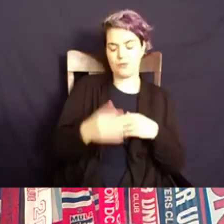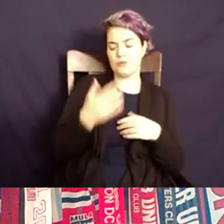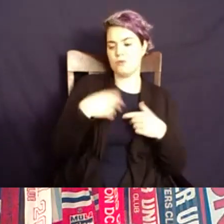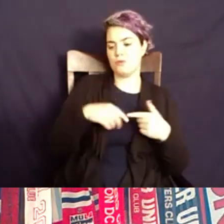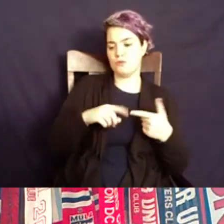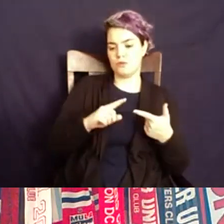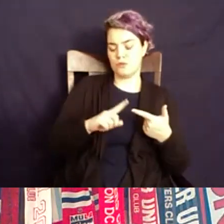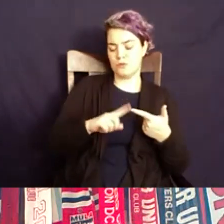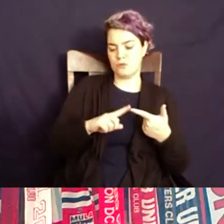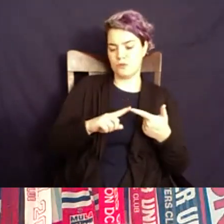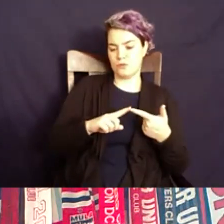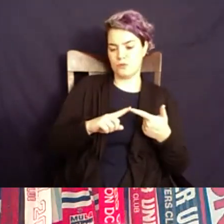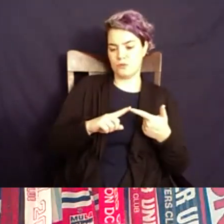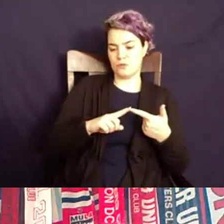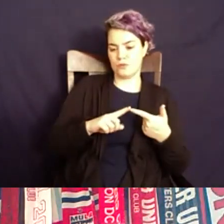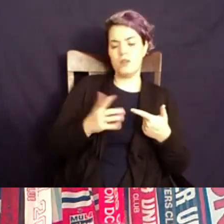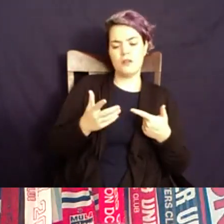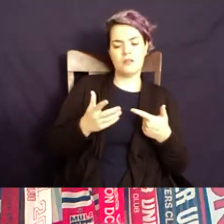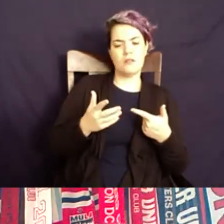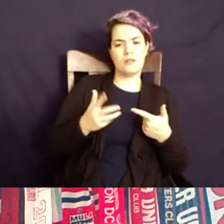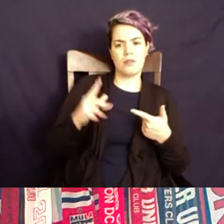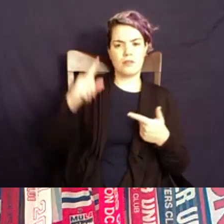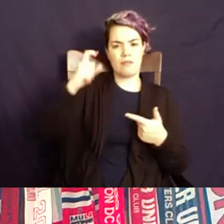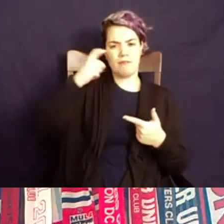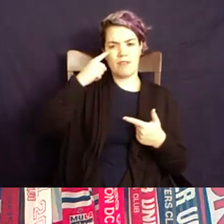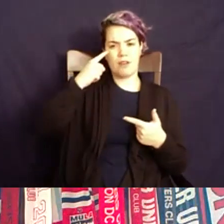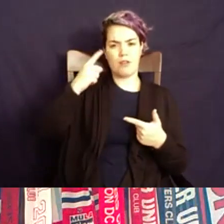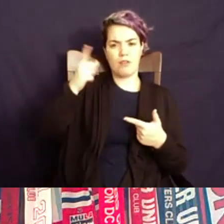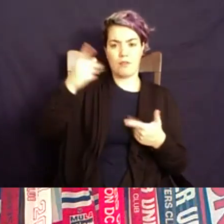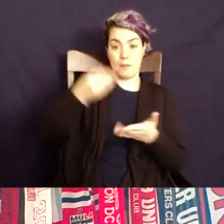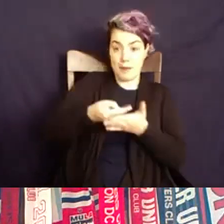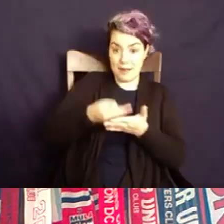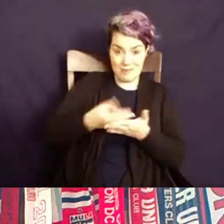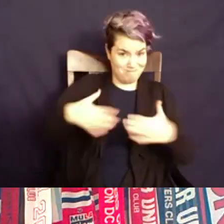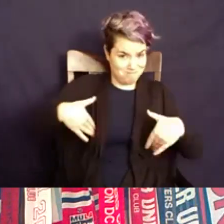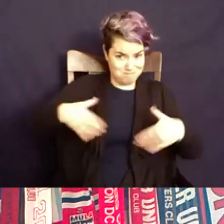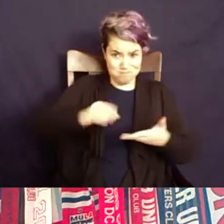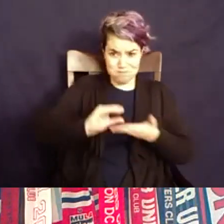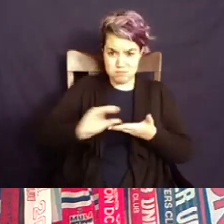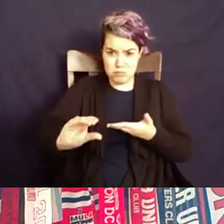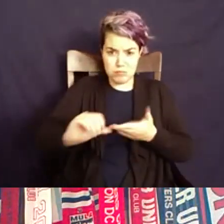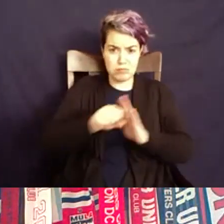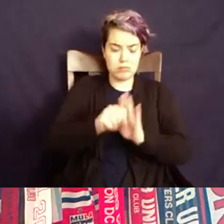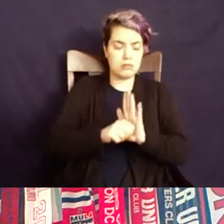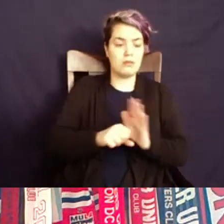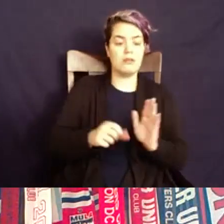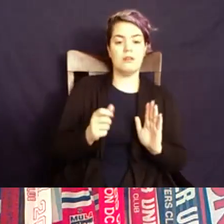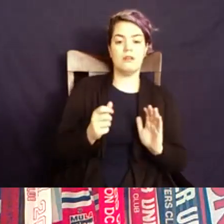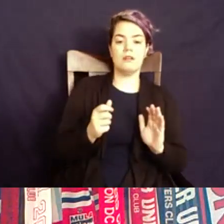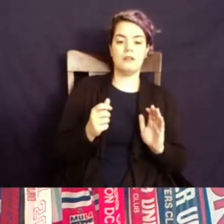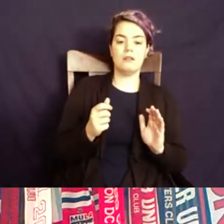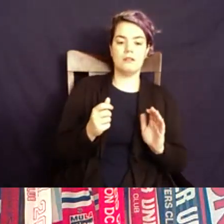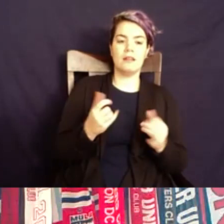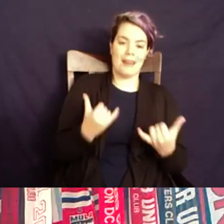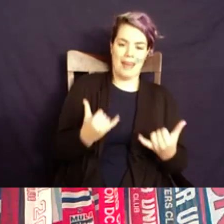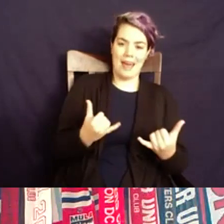basically sitting with the federal government that had not been allocated to states, that now got allocated to